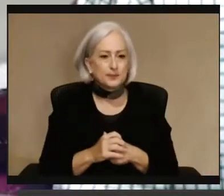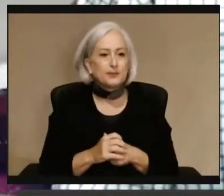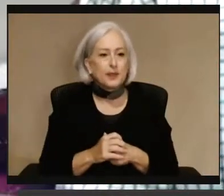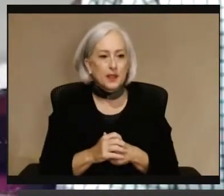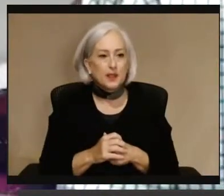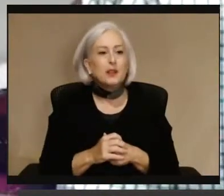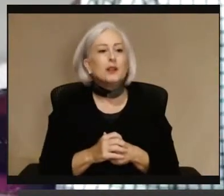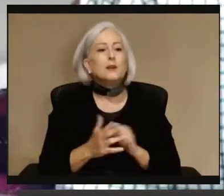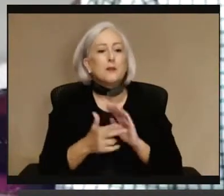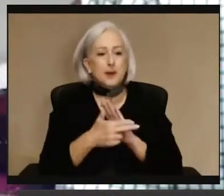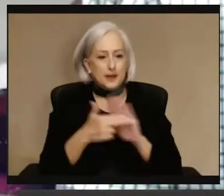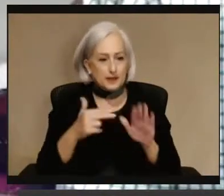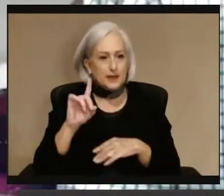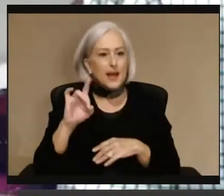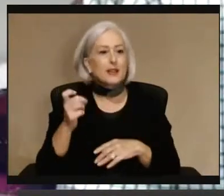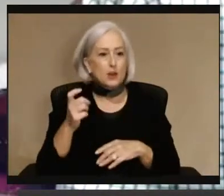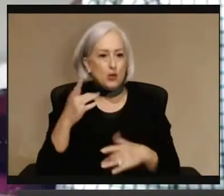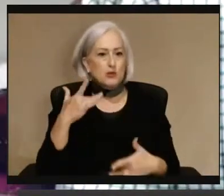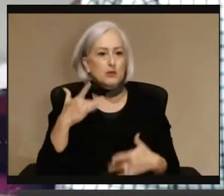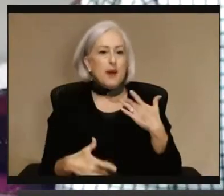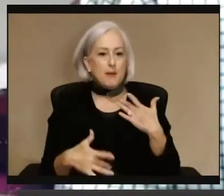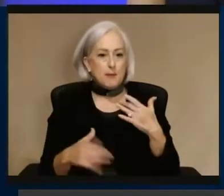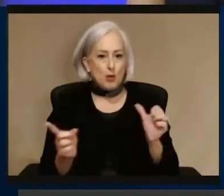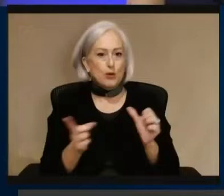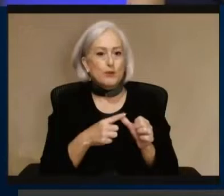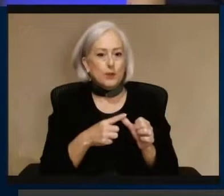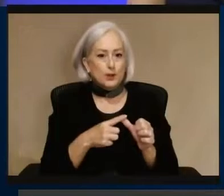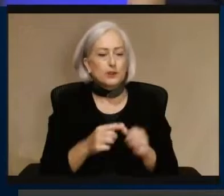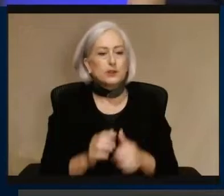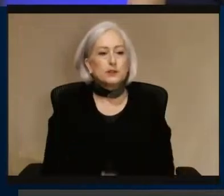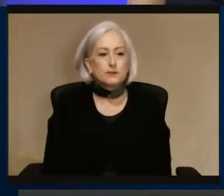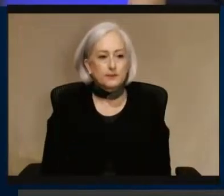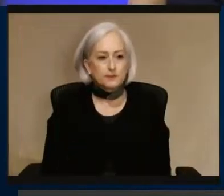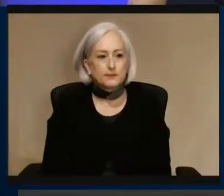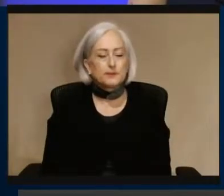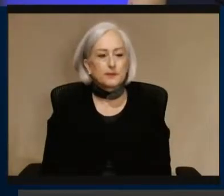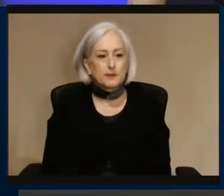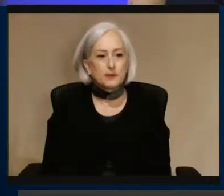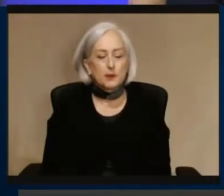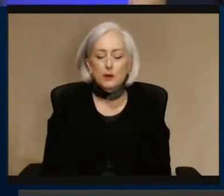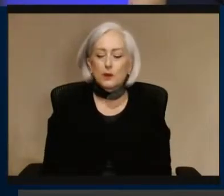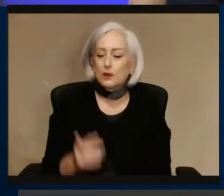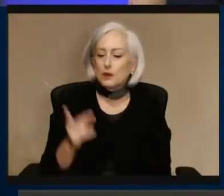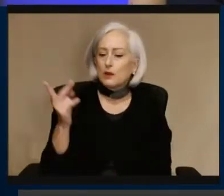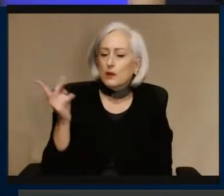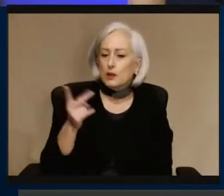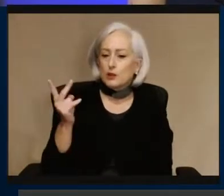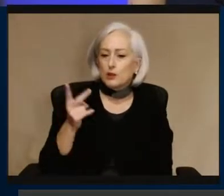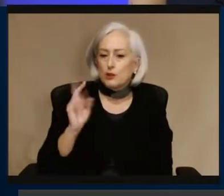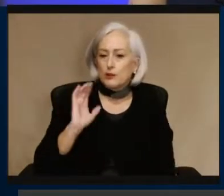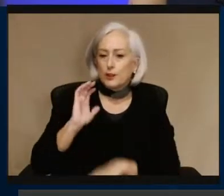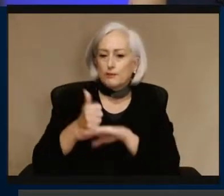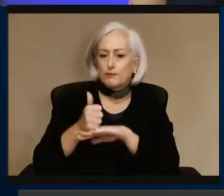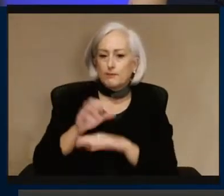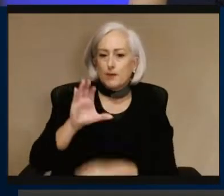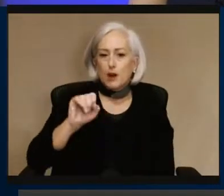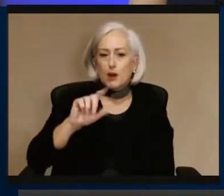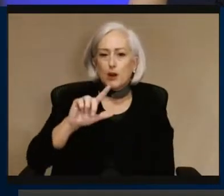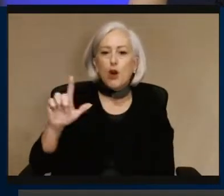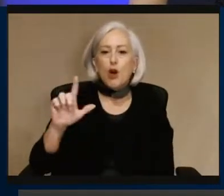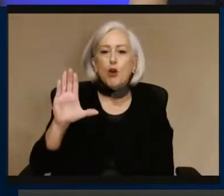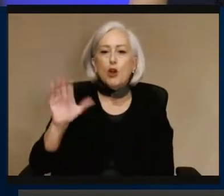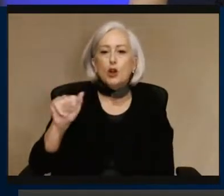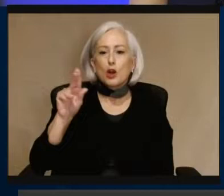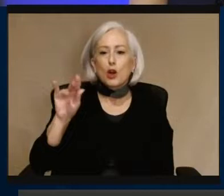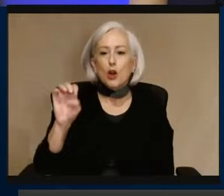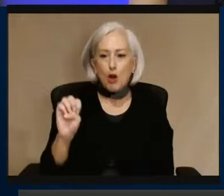diagnosis was bipolar. Yes. You all created Carl's Cause, turning this